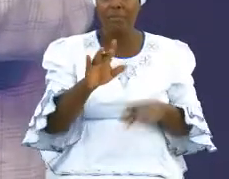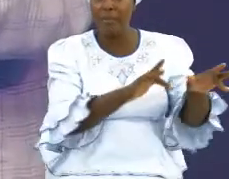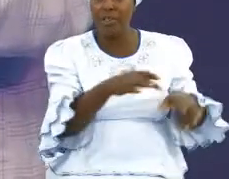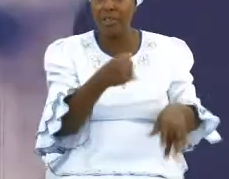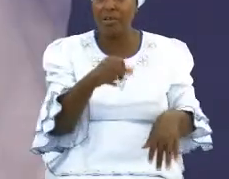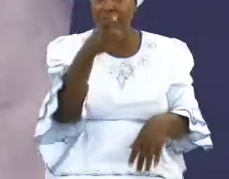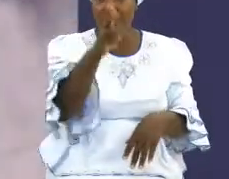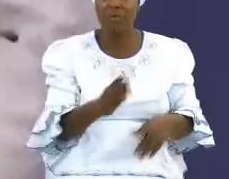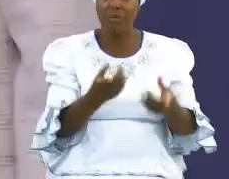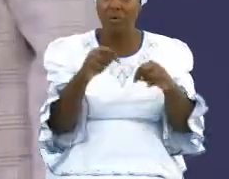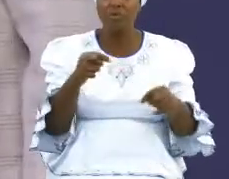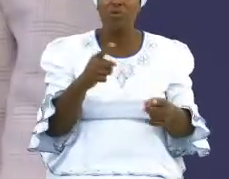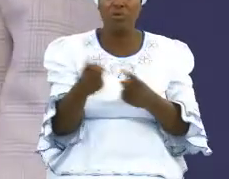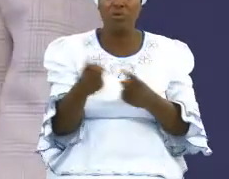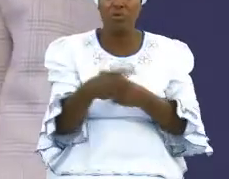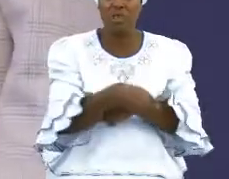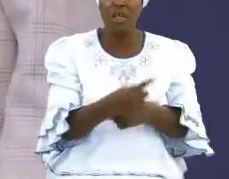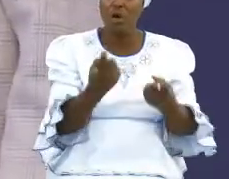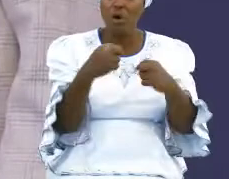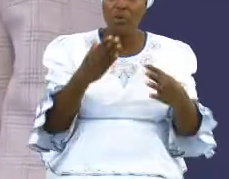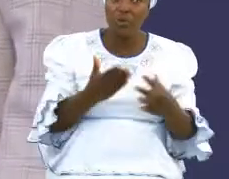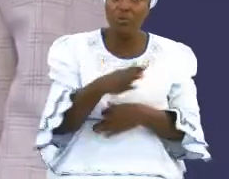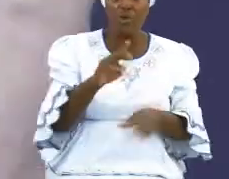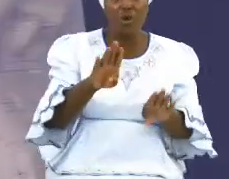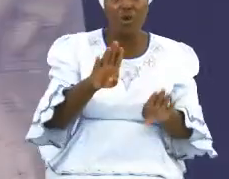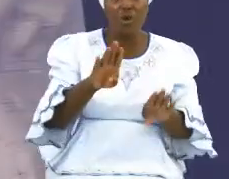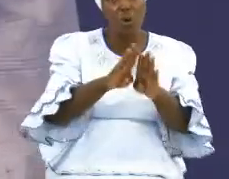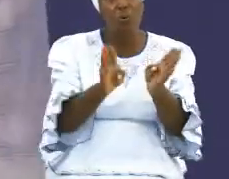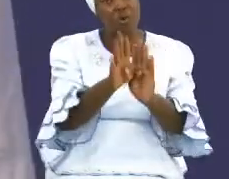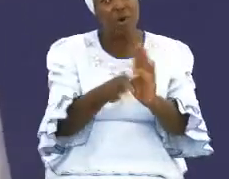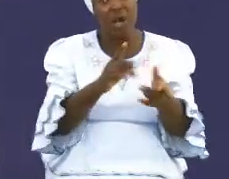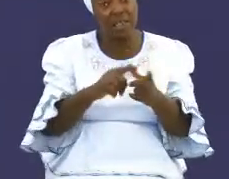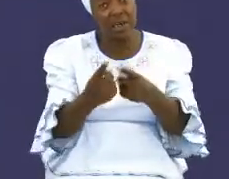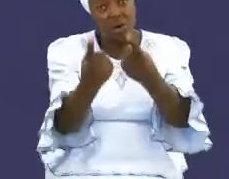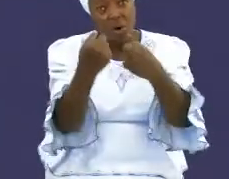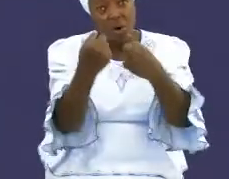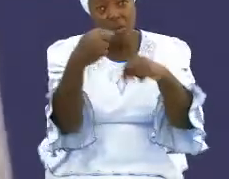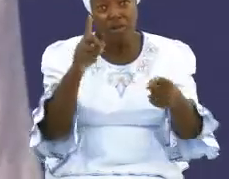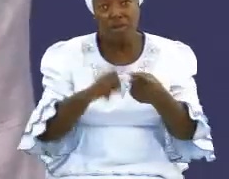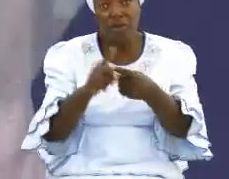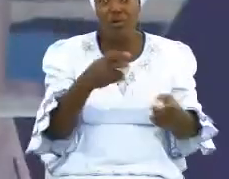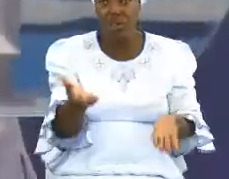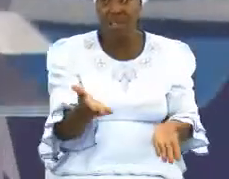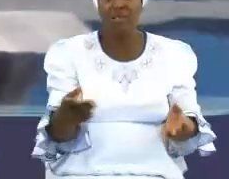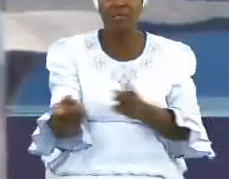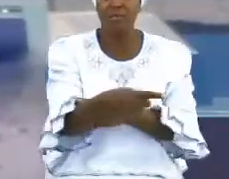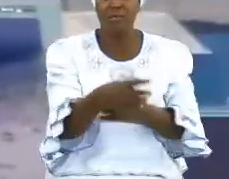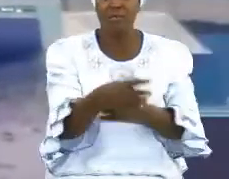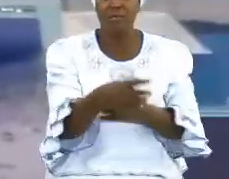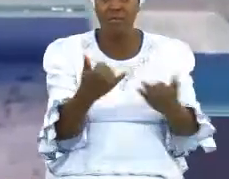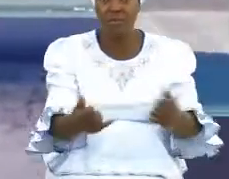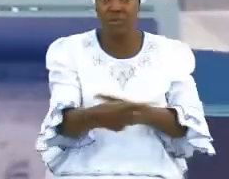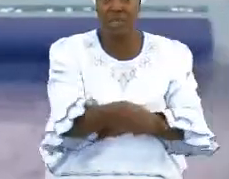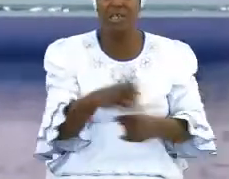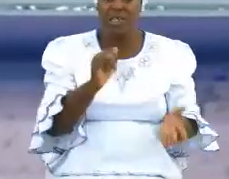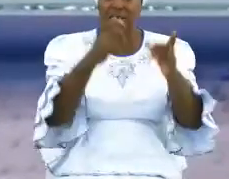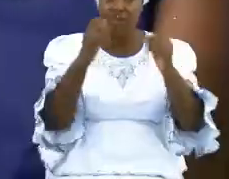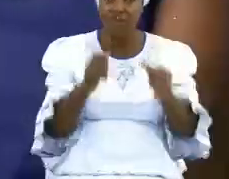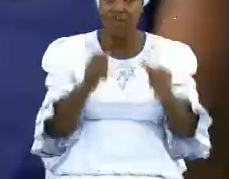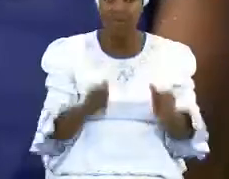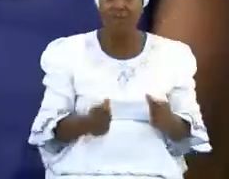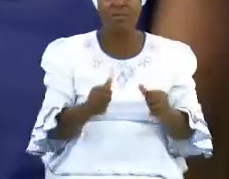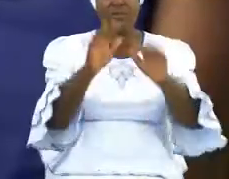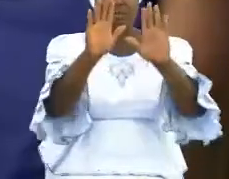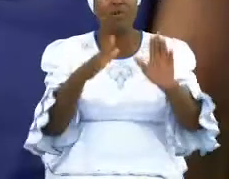the open door and then getting to you there today, that immediate miracle will happen in